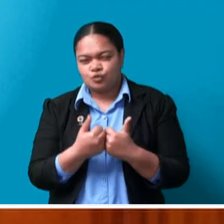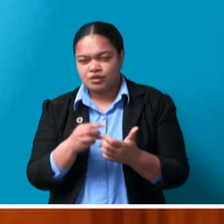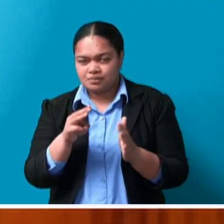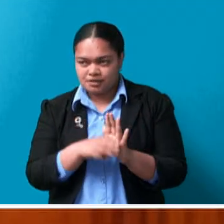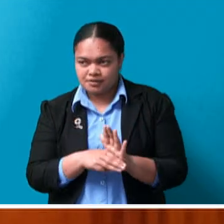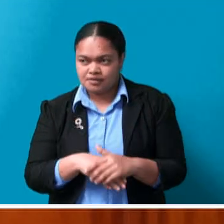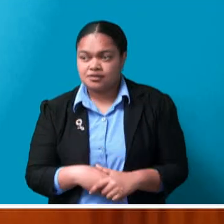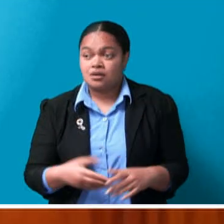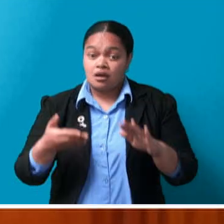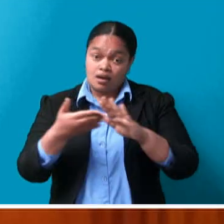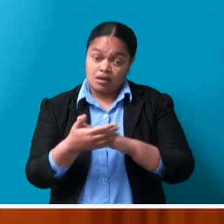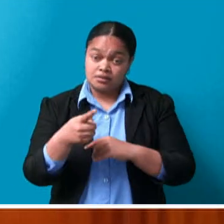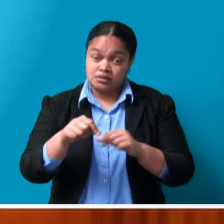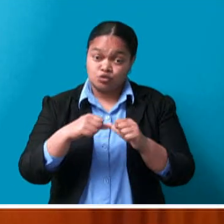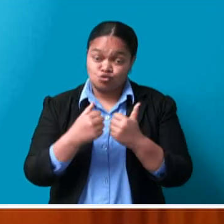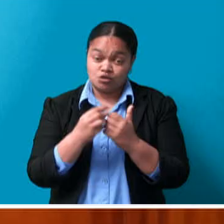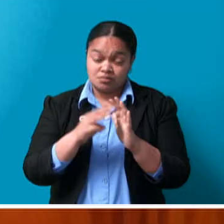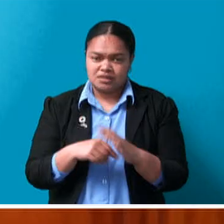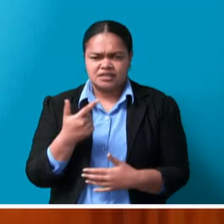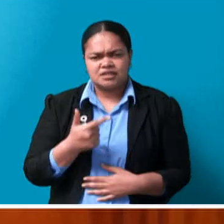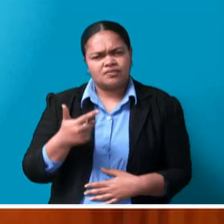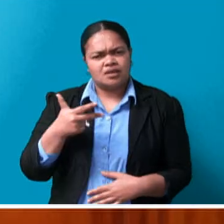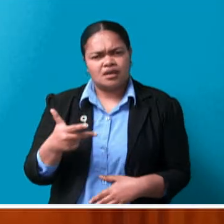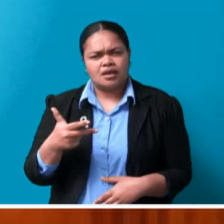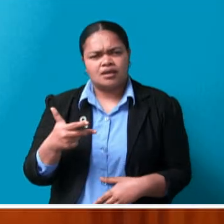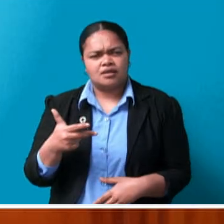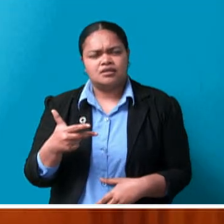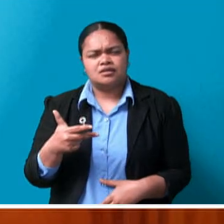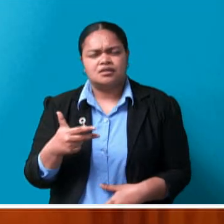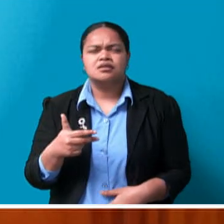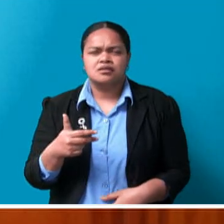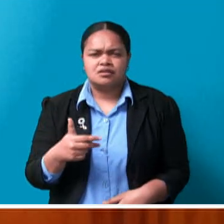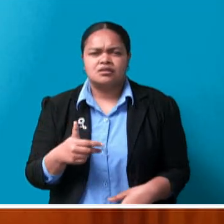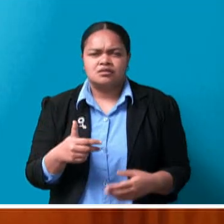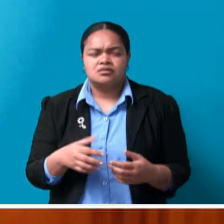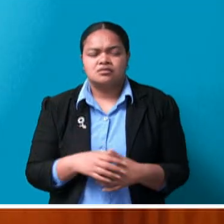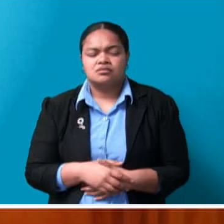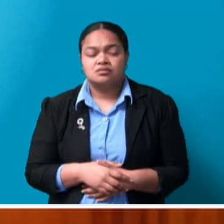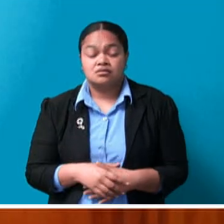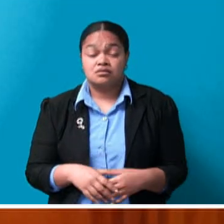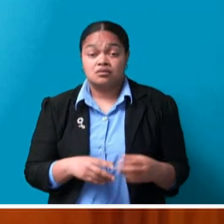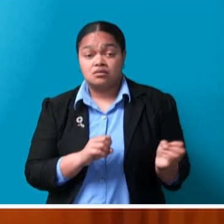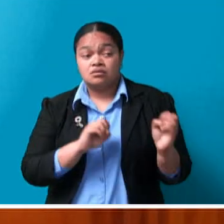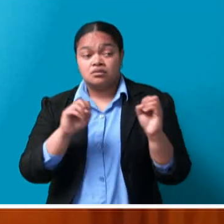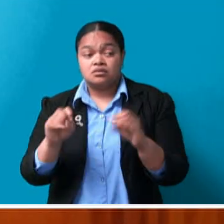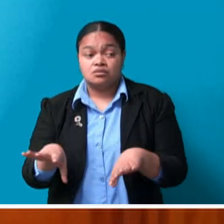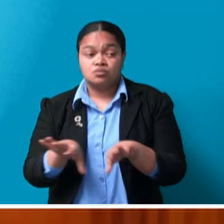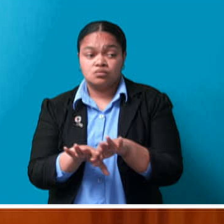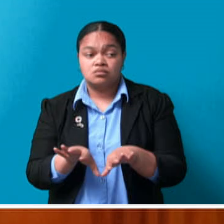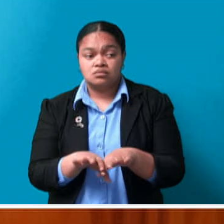agreement, 78 cents per ton of waste received at Naboro was set aside for the